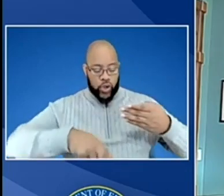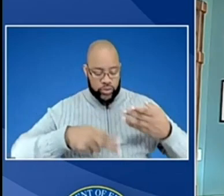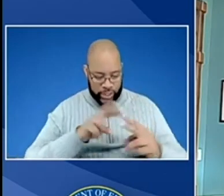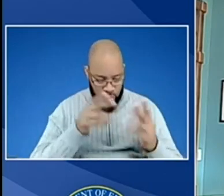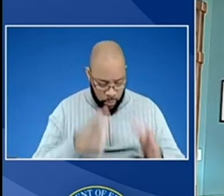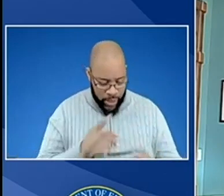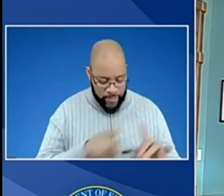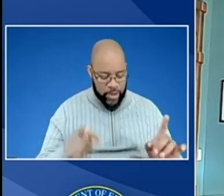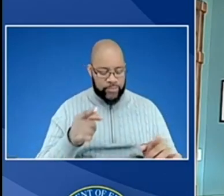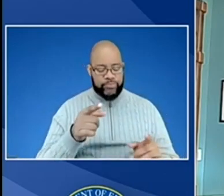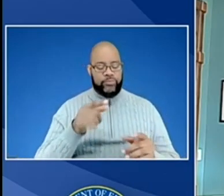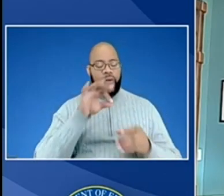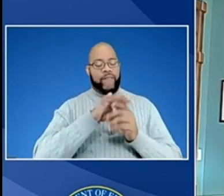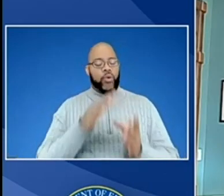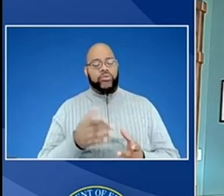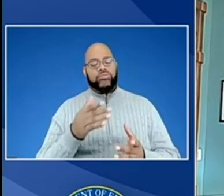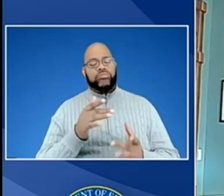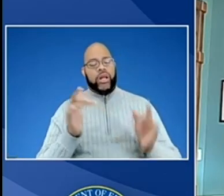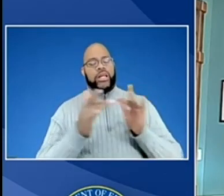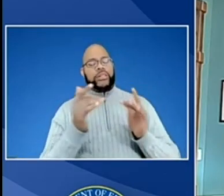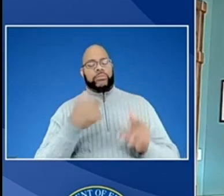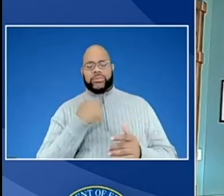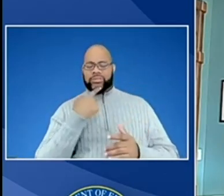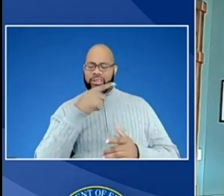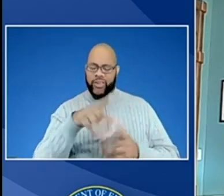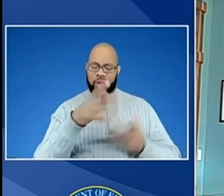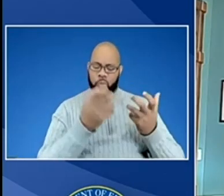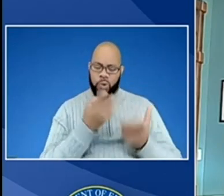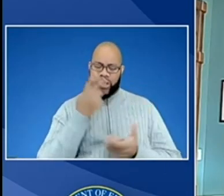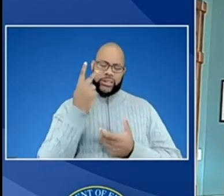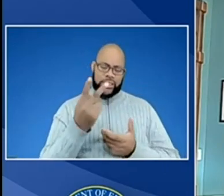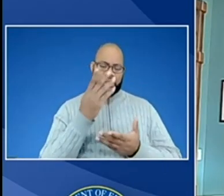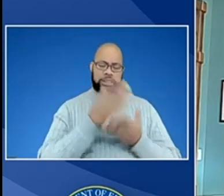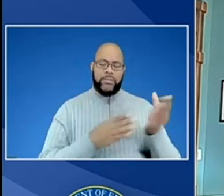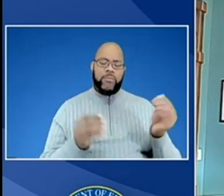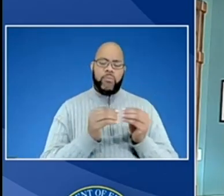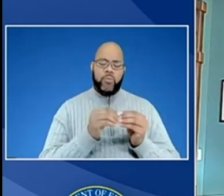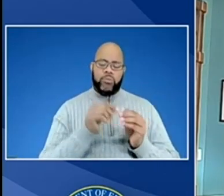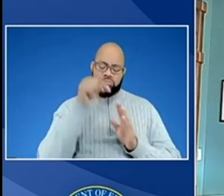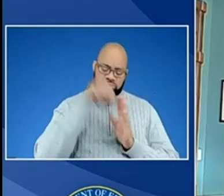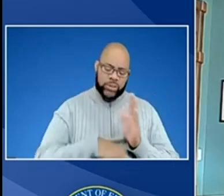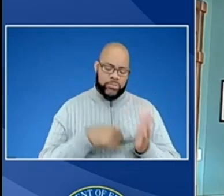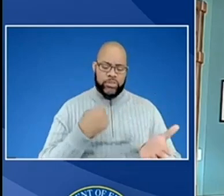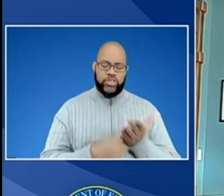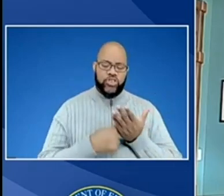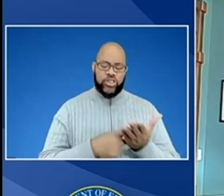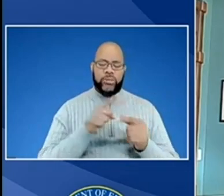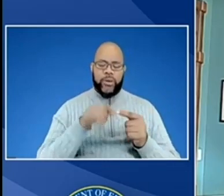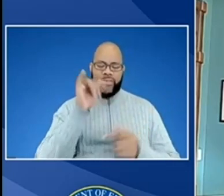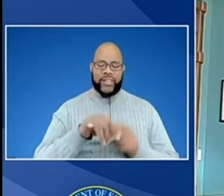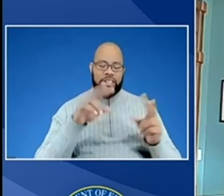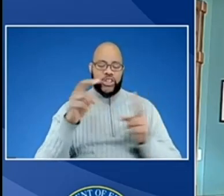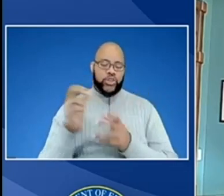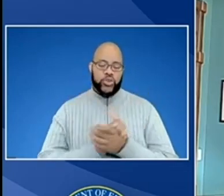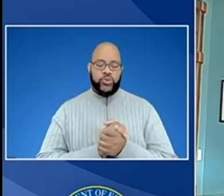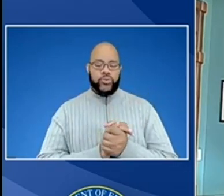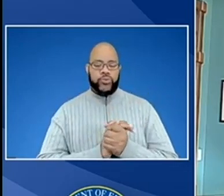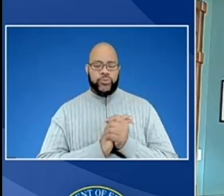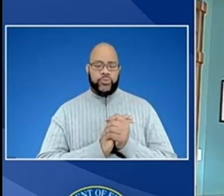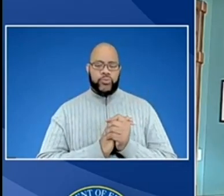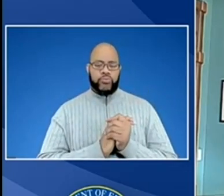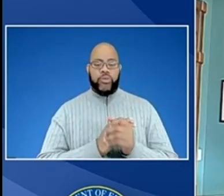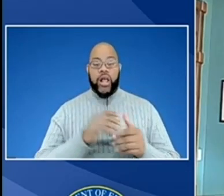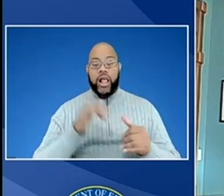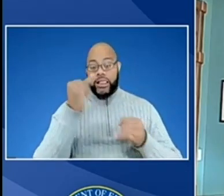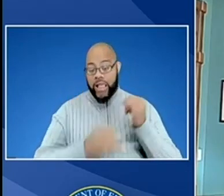but constituents have reached out and said they would like to see some more in-depth discussion about this issue. Third and